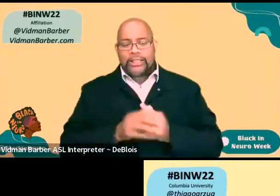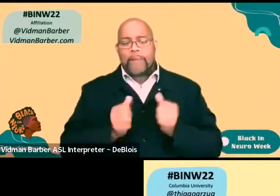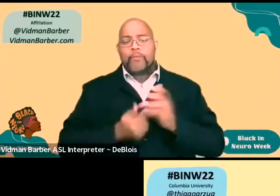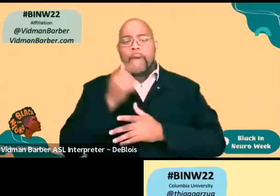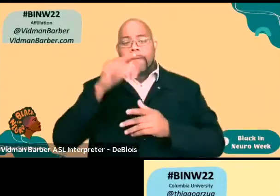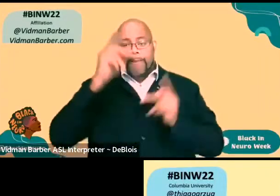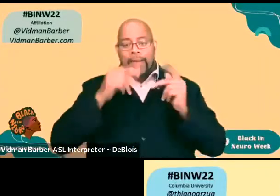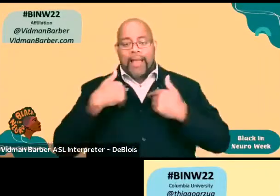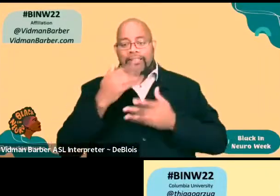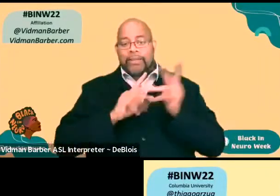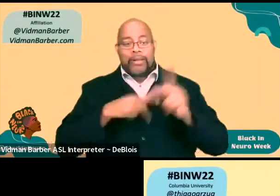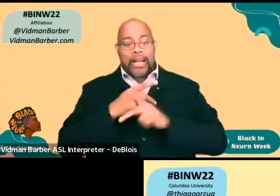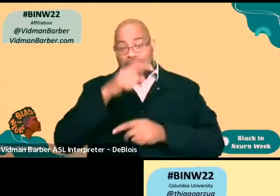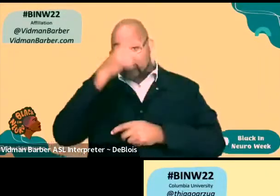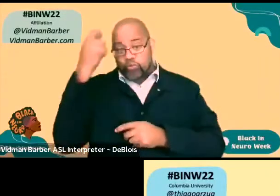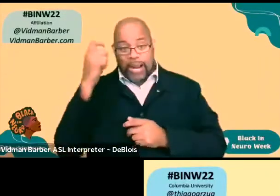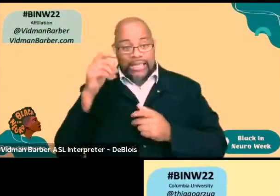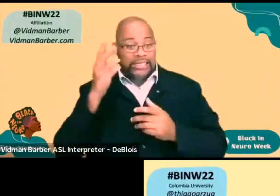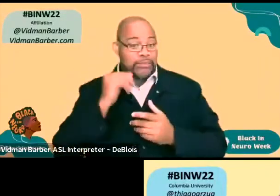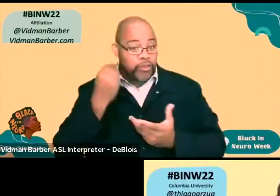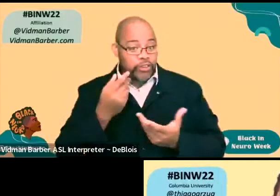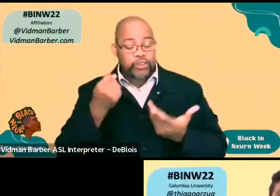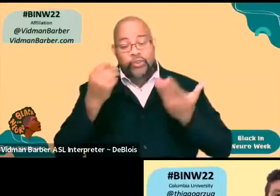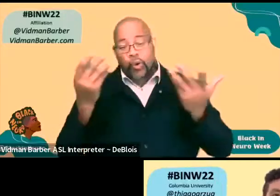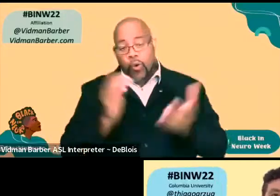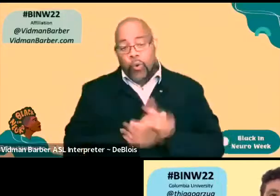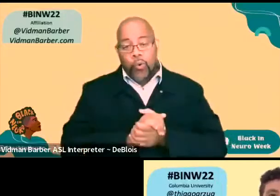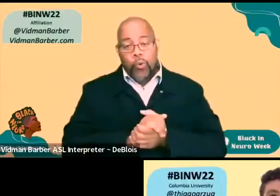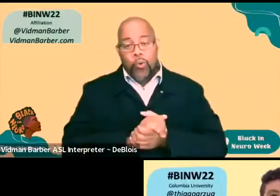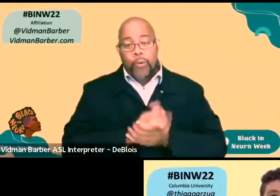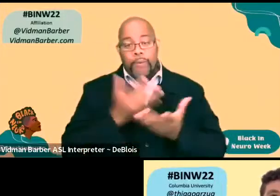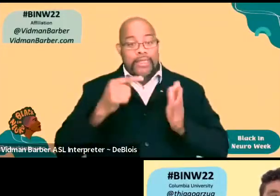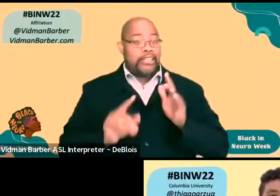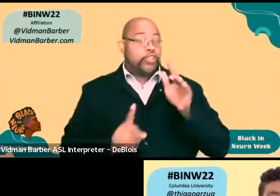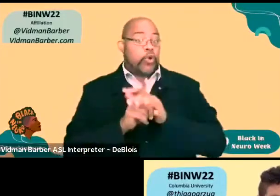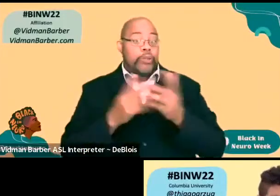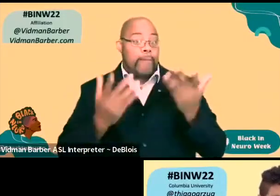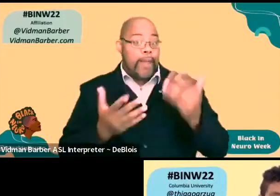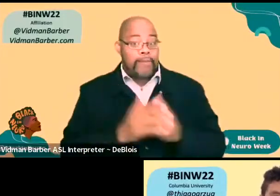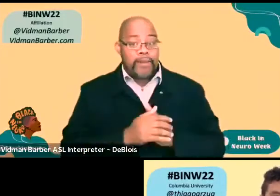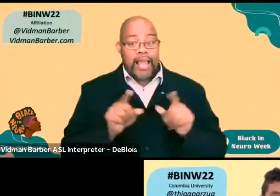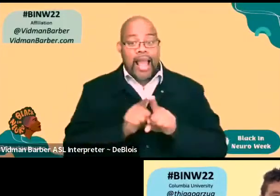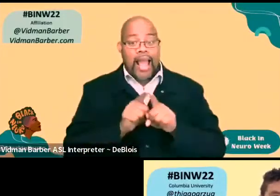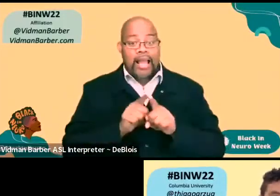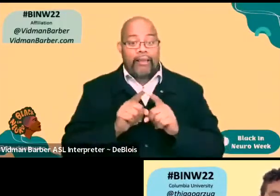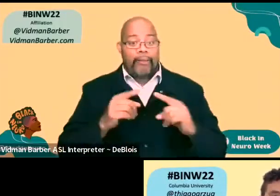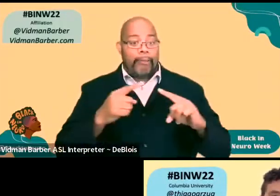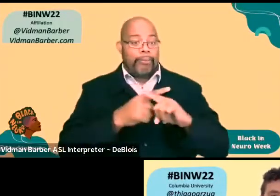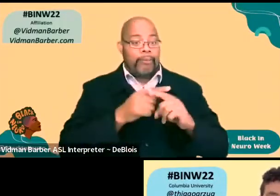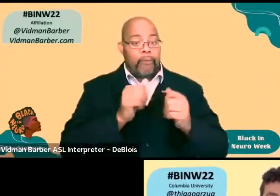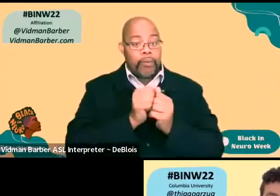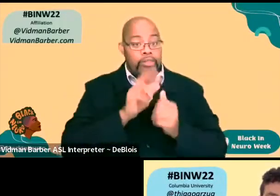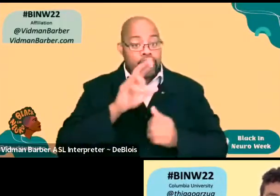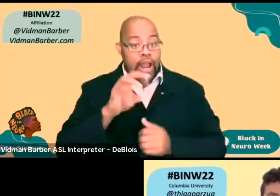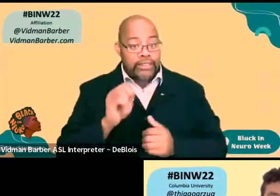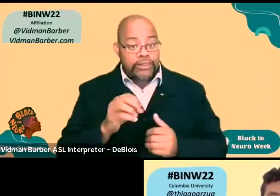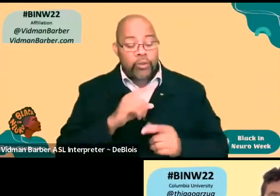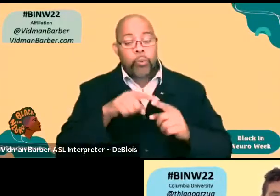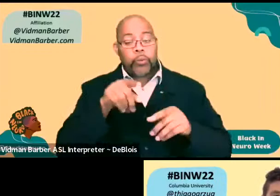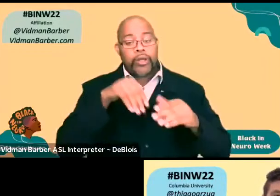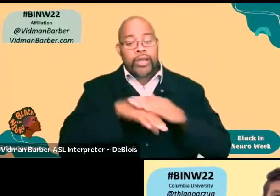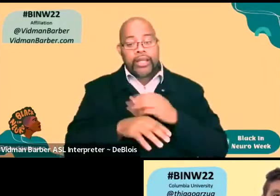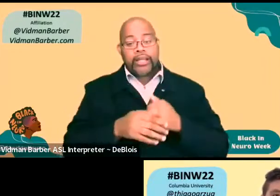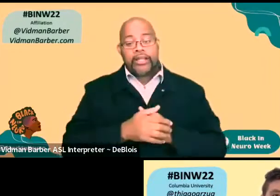Black people have some type of traumatic experiences. So maybe that shows up and it's confounded by race. But when you go into